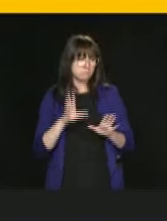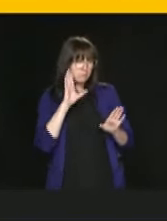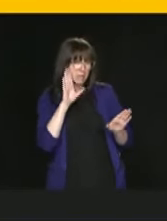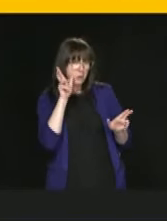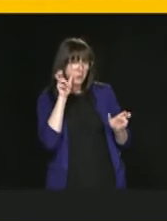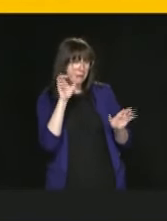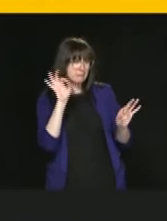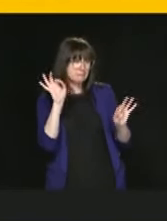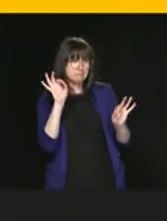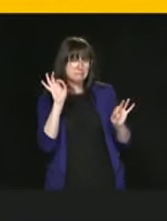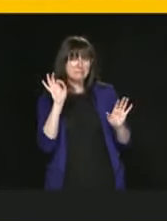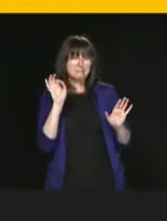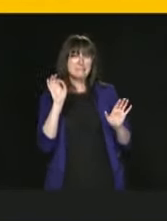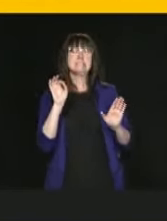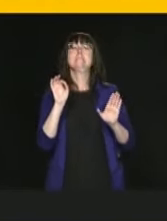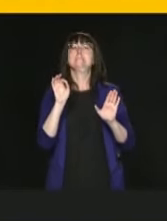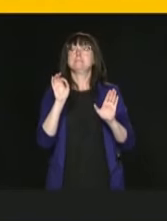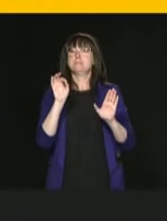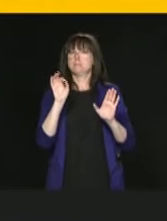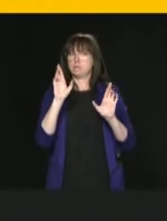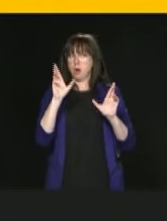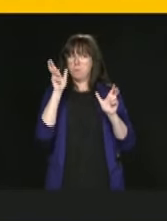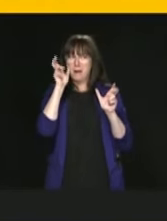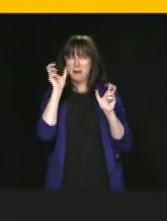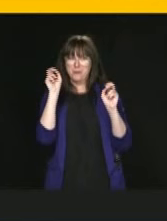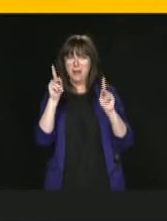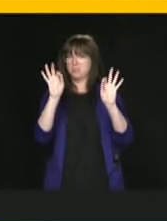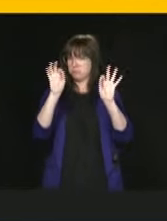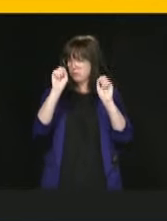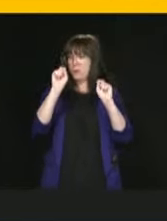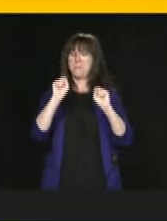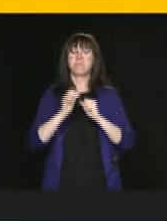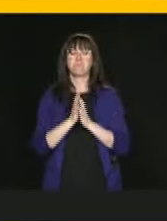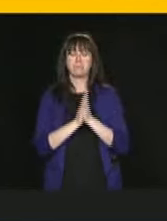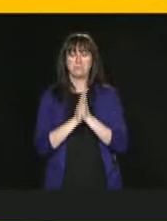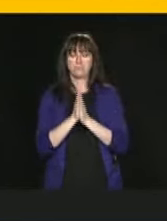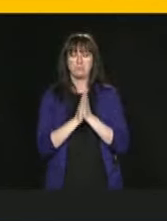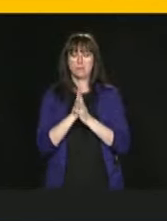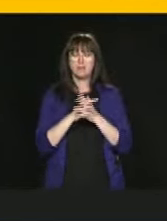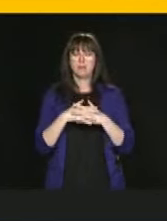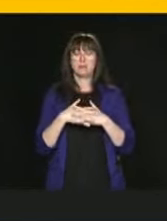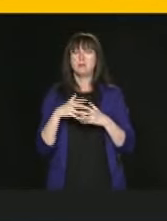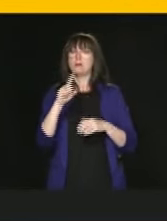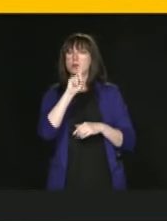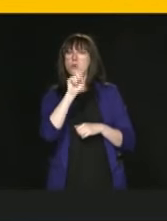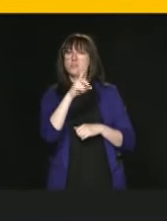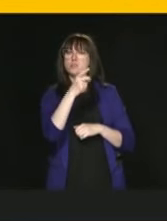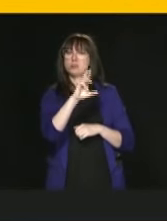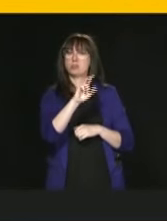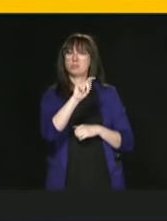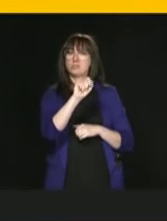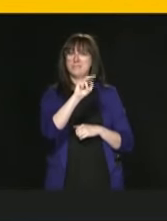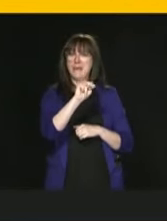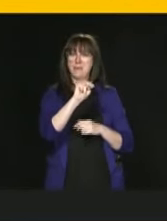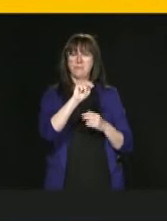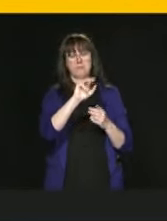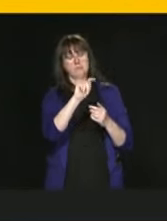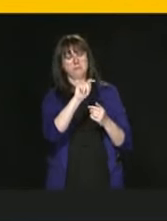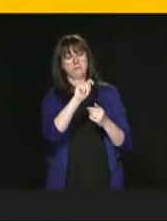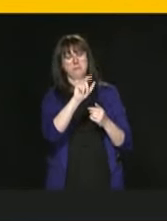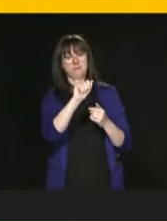I'm hoping you can hear me. Yeah, okay, great. My question is for Dr. Tam and Dr. New. I guess I'm going to try this again from